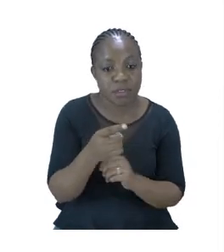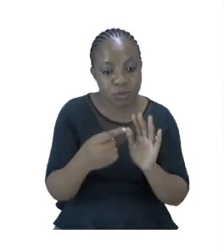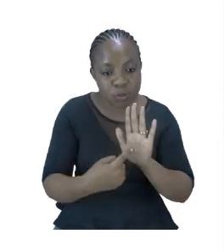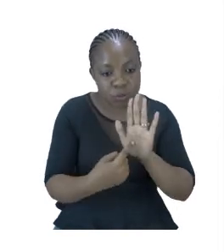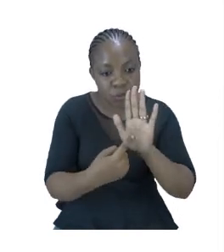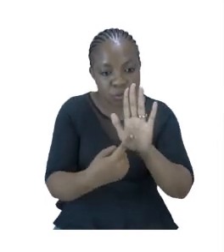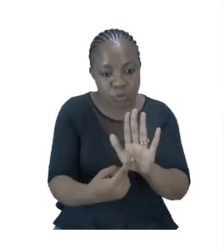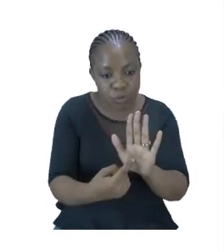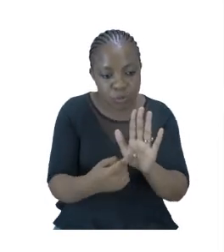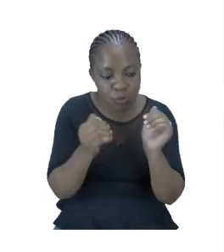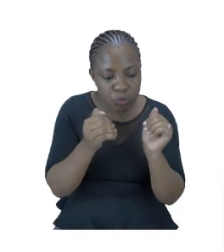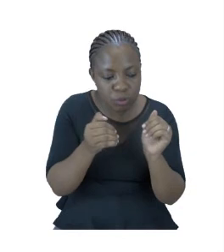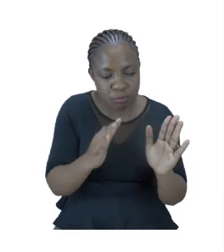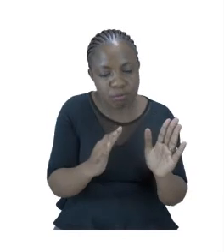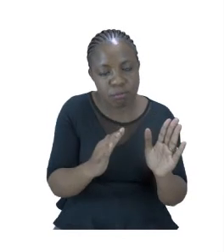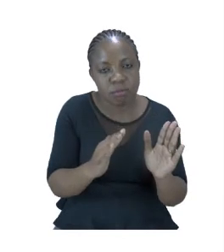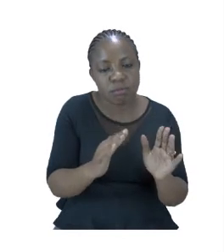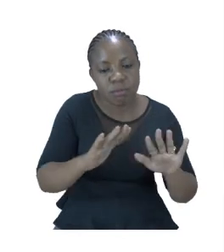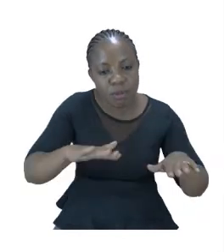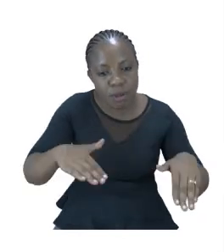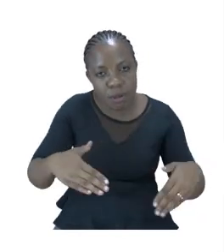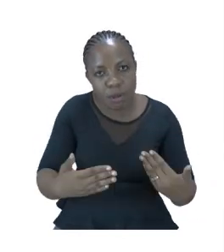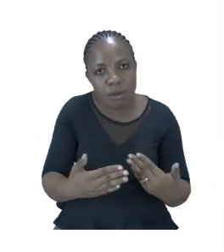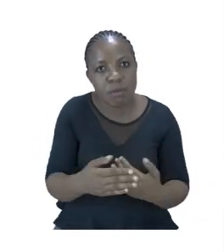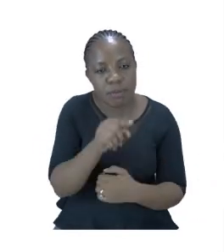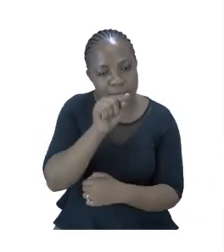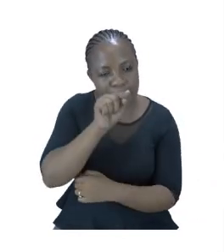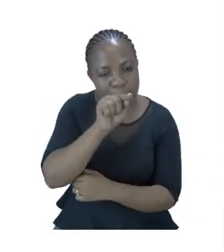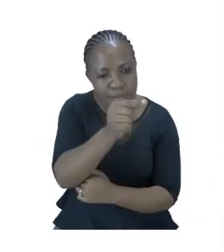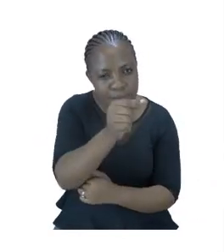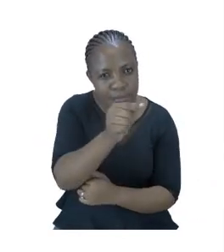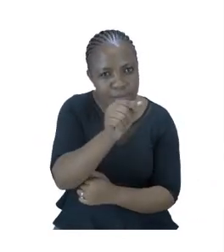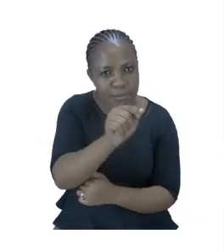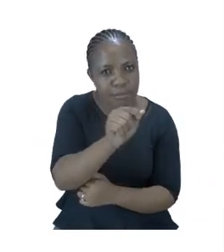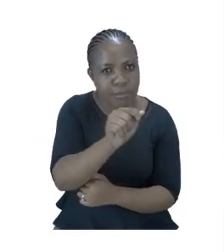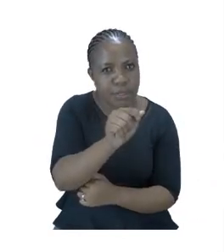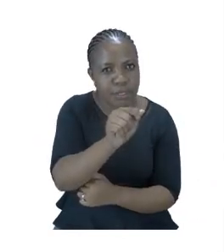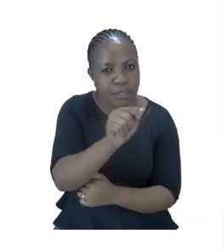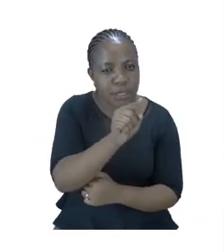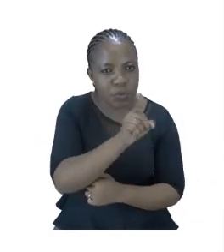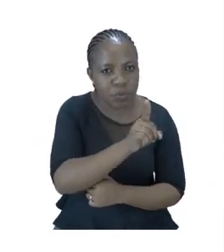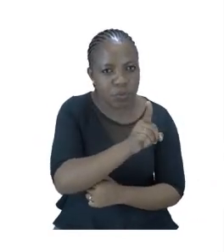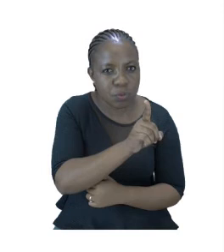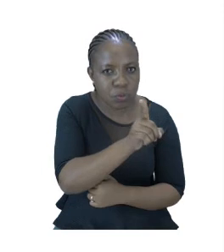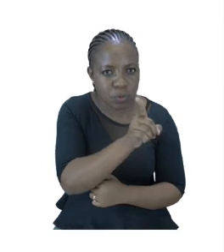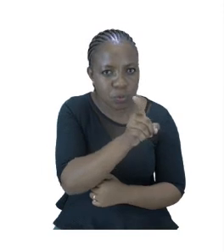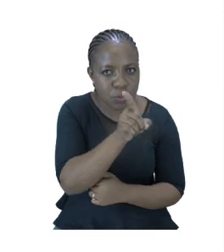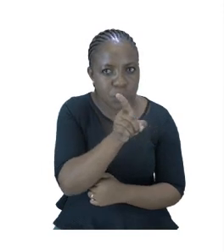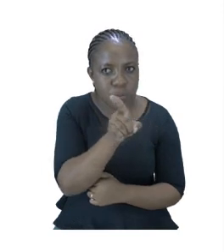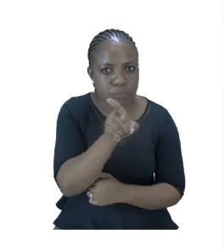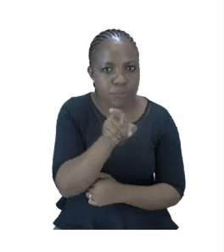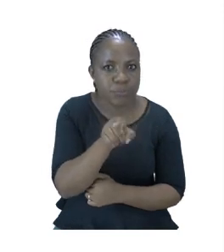we start. You can also see that the head and the legs are in